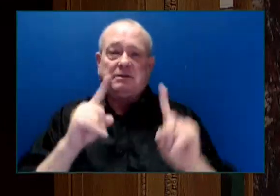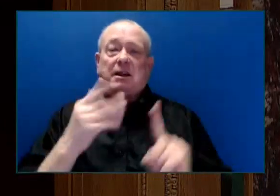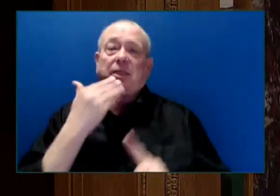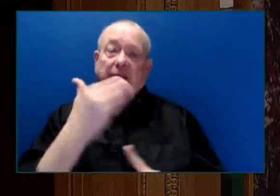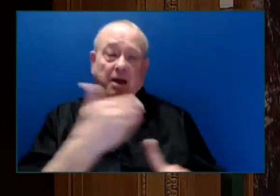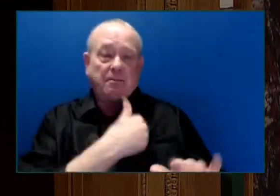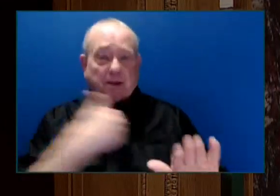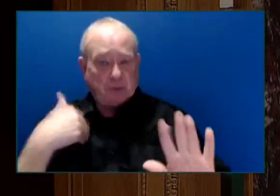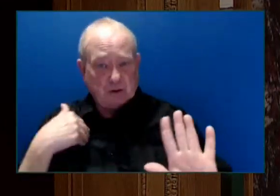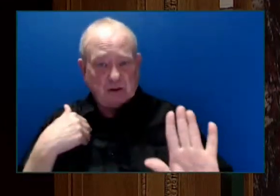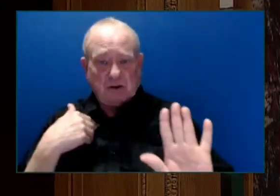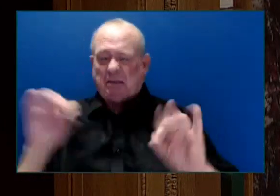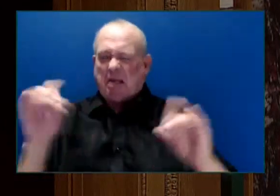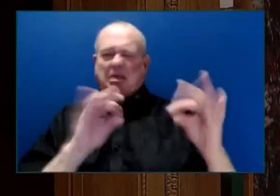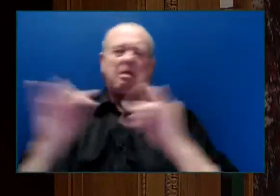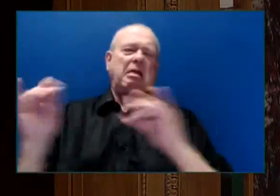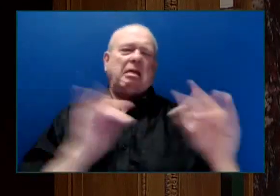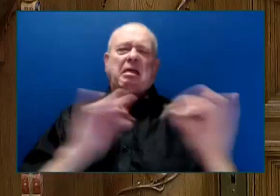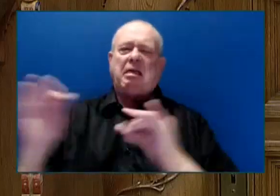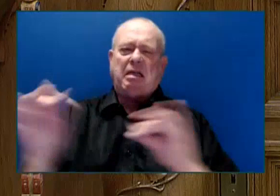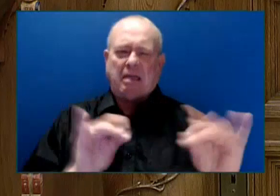country?